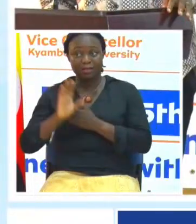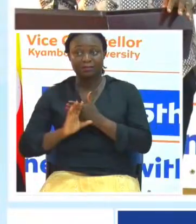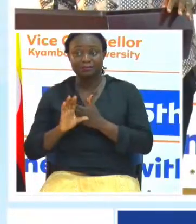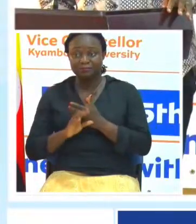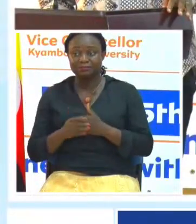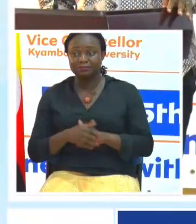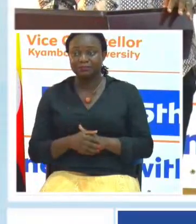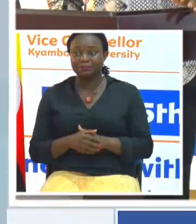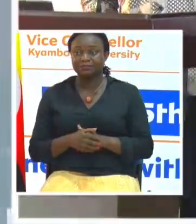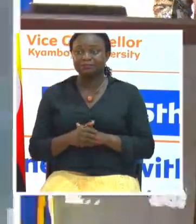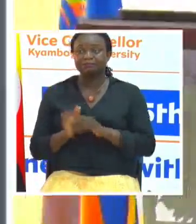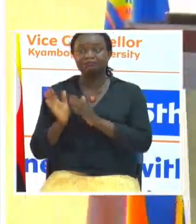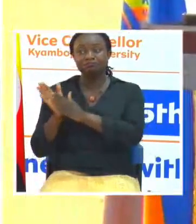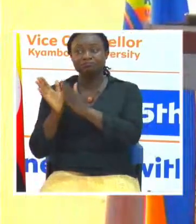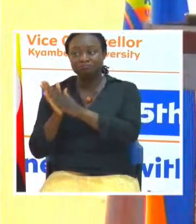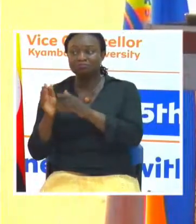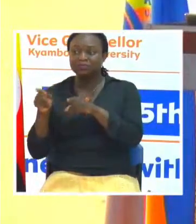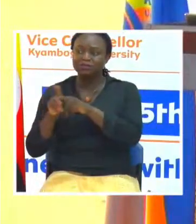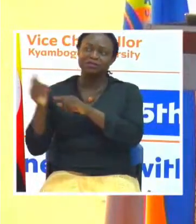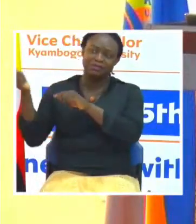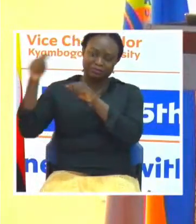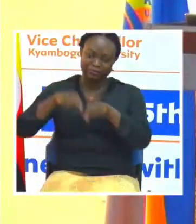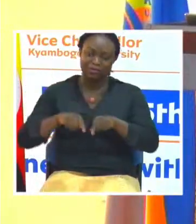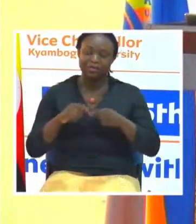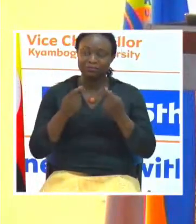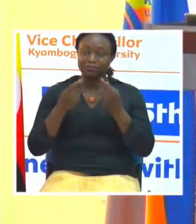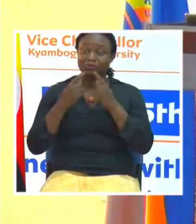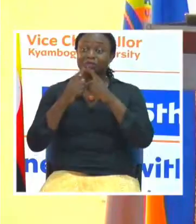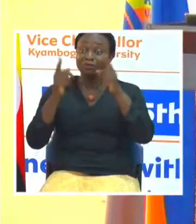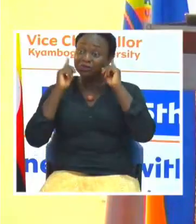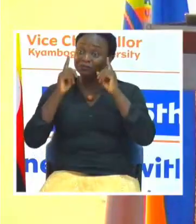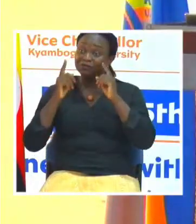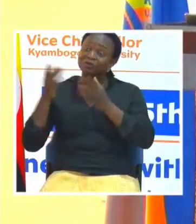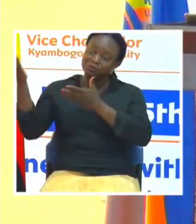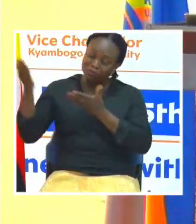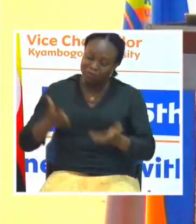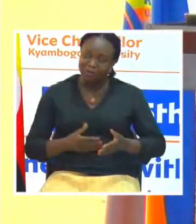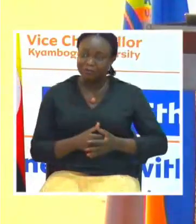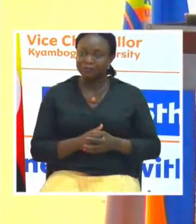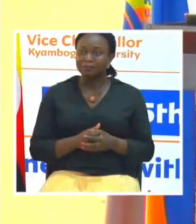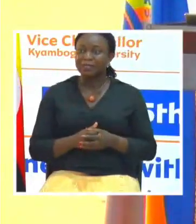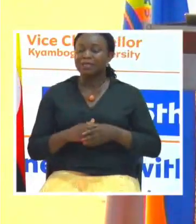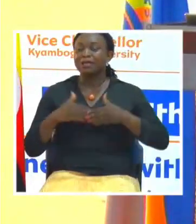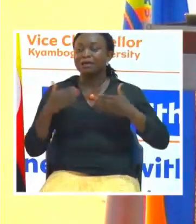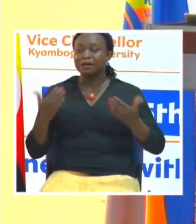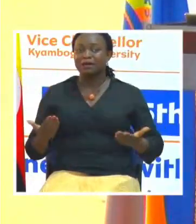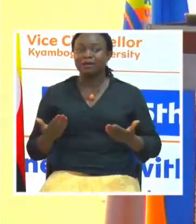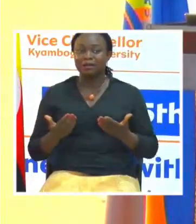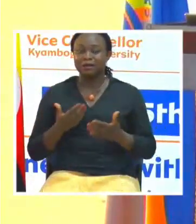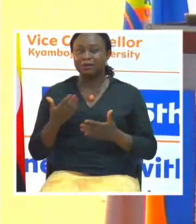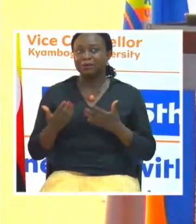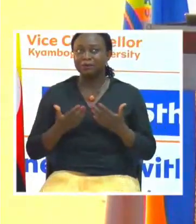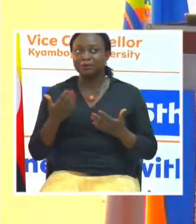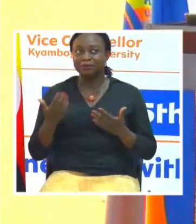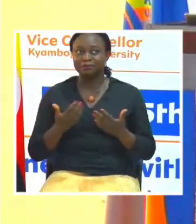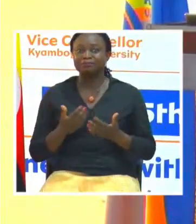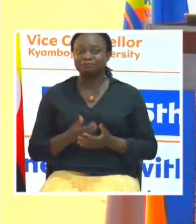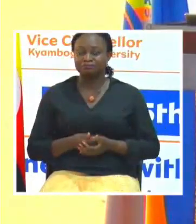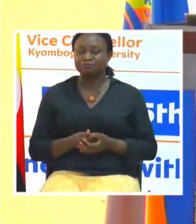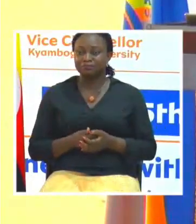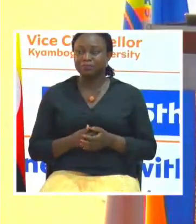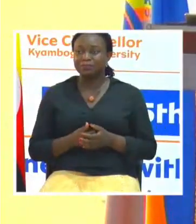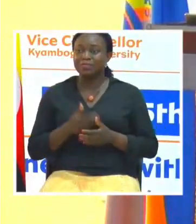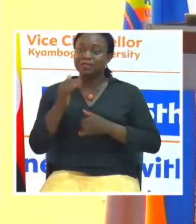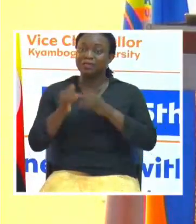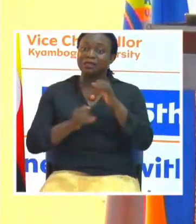Somalia, that they should come to this great university. They are welcome. And that idea, I think, makes every sense that